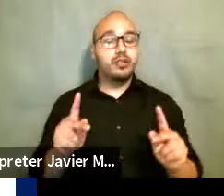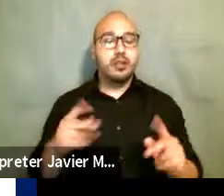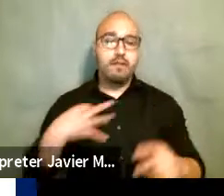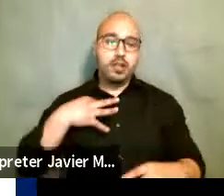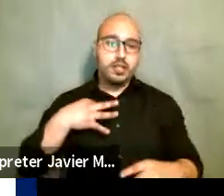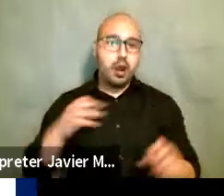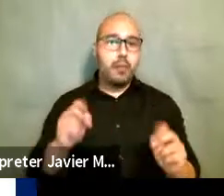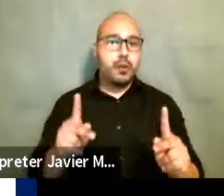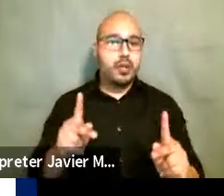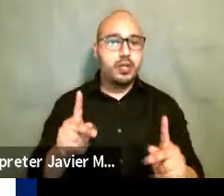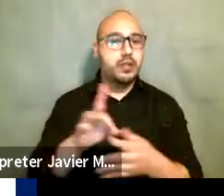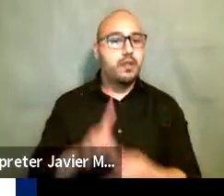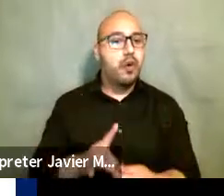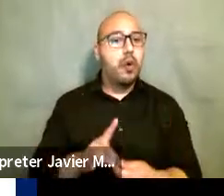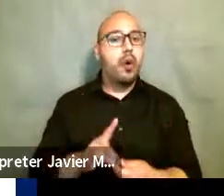do